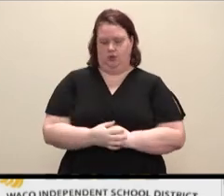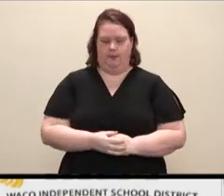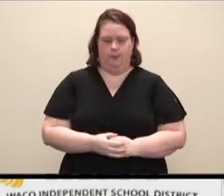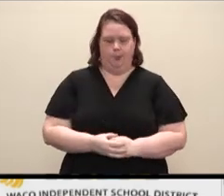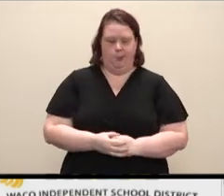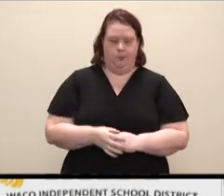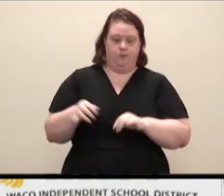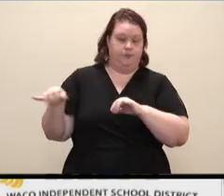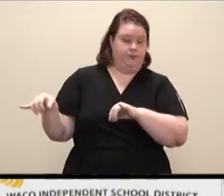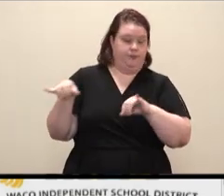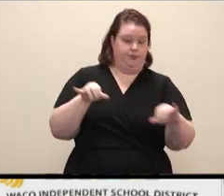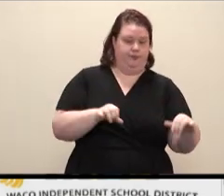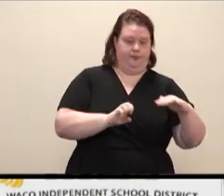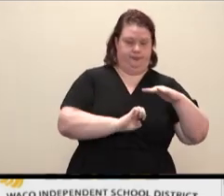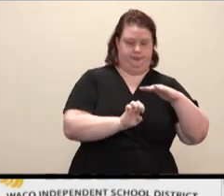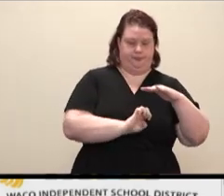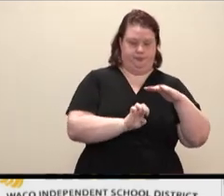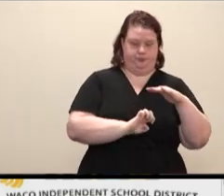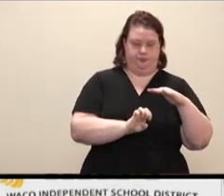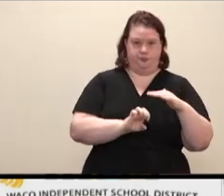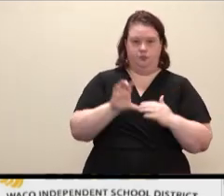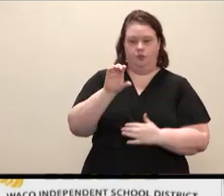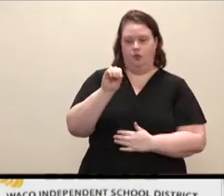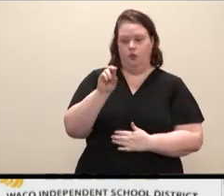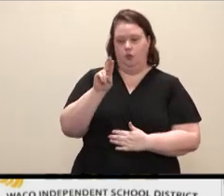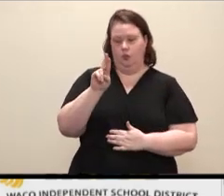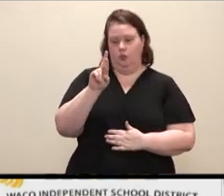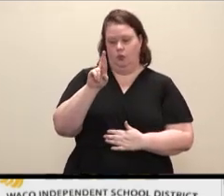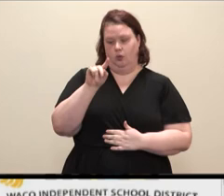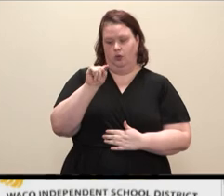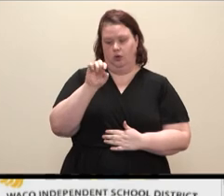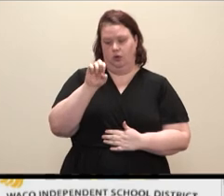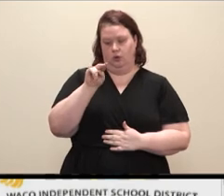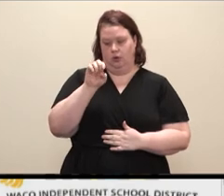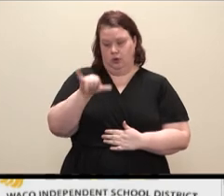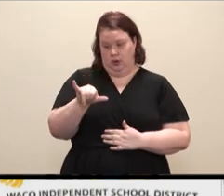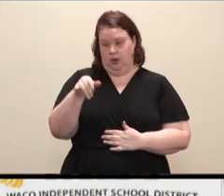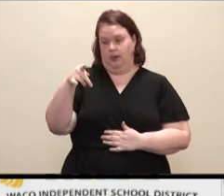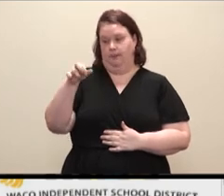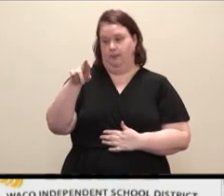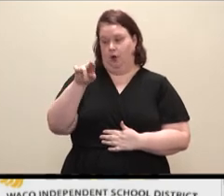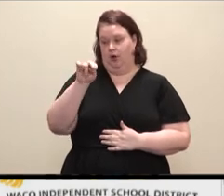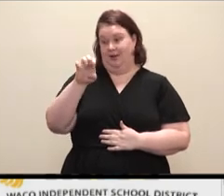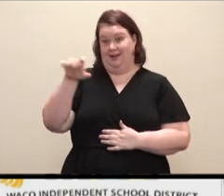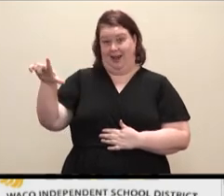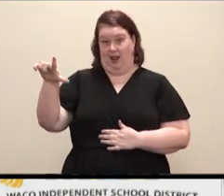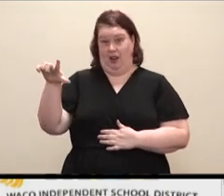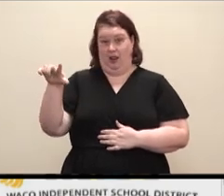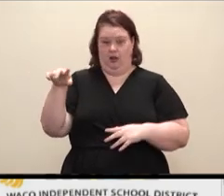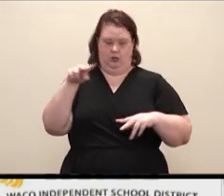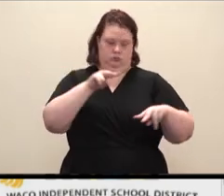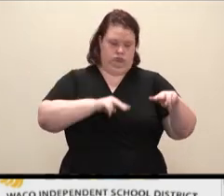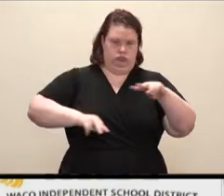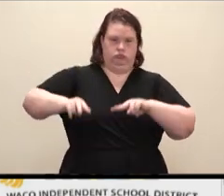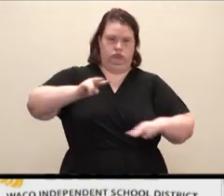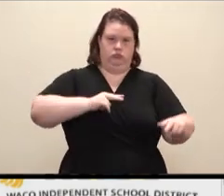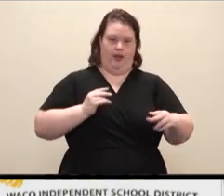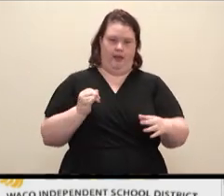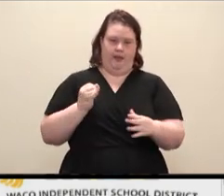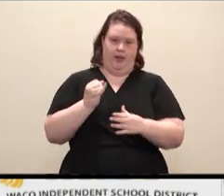Just as with elementary, Courtney Parnell, who is over our intervention department,